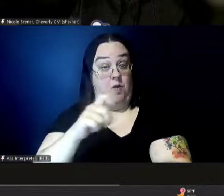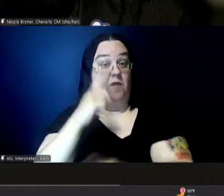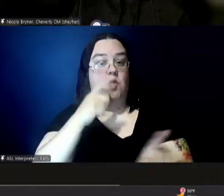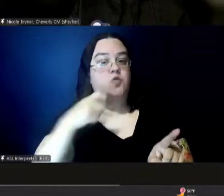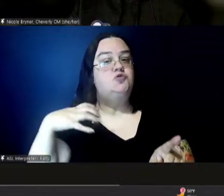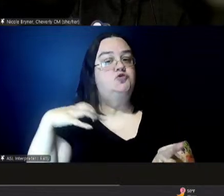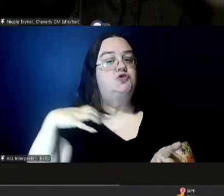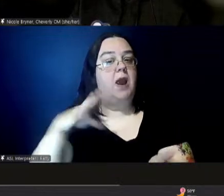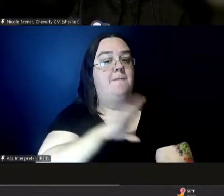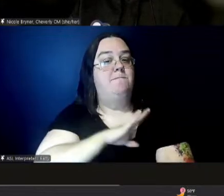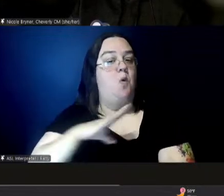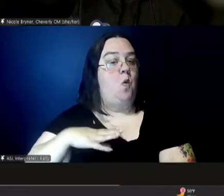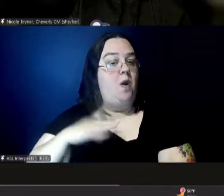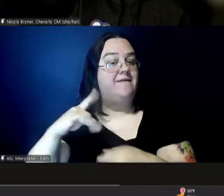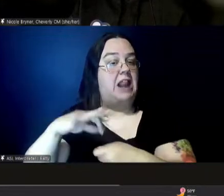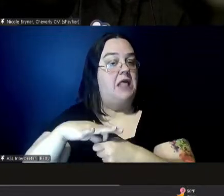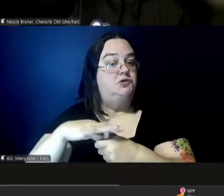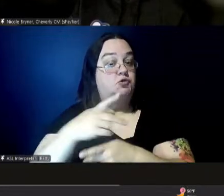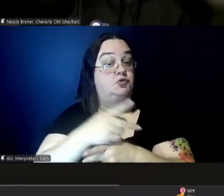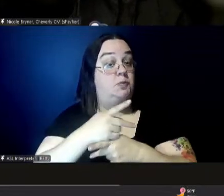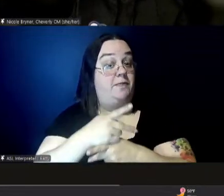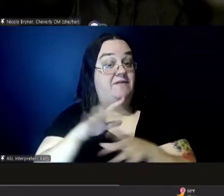Election Supervisors?